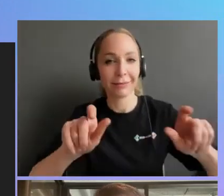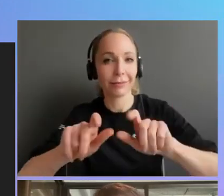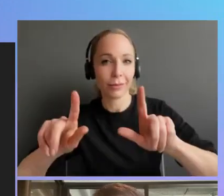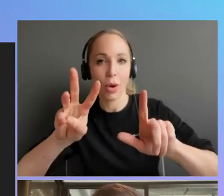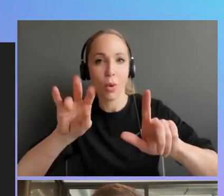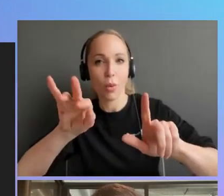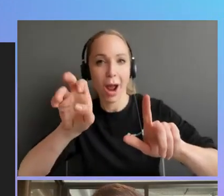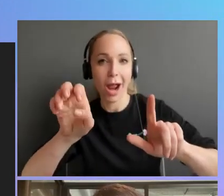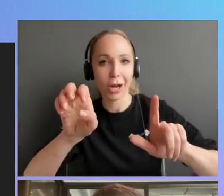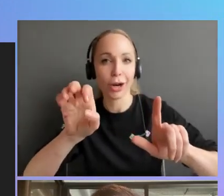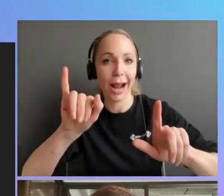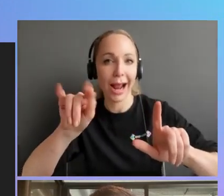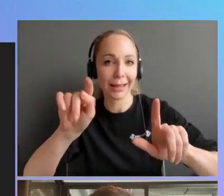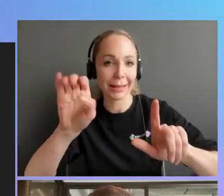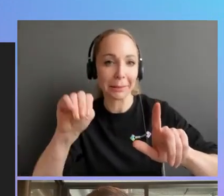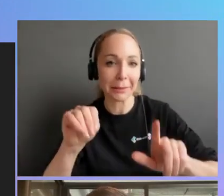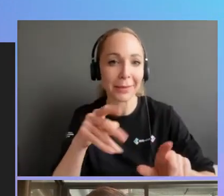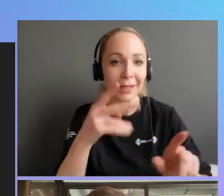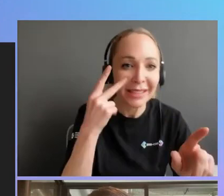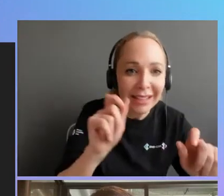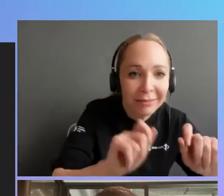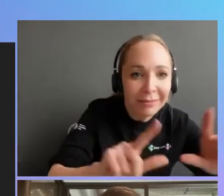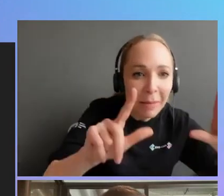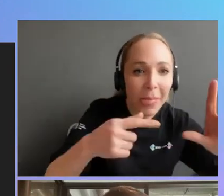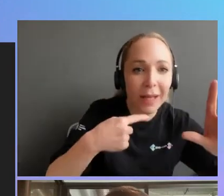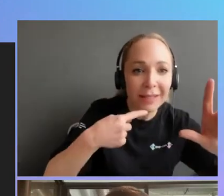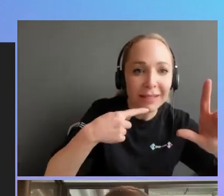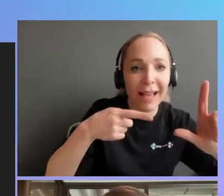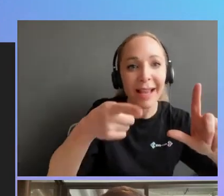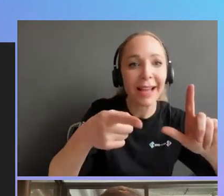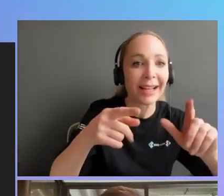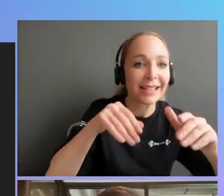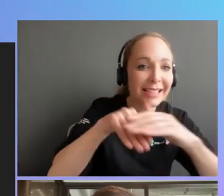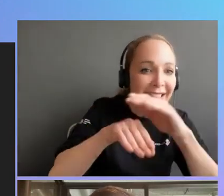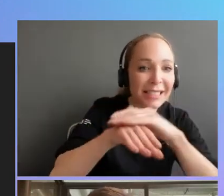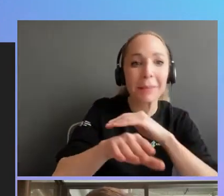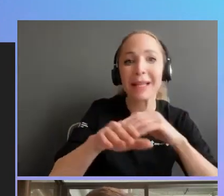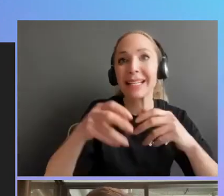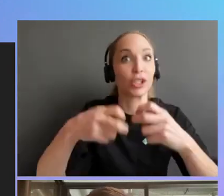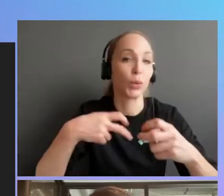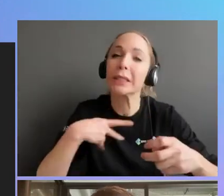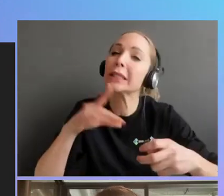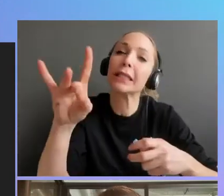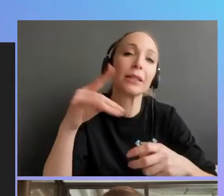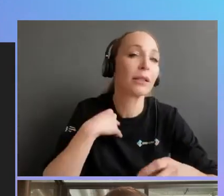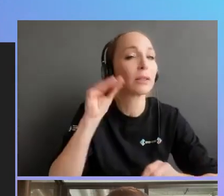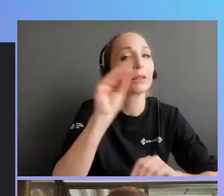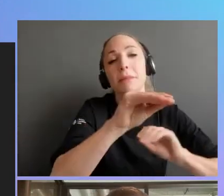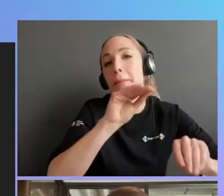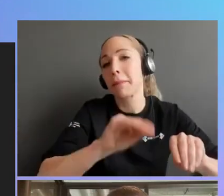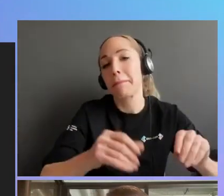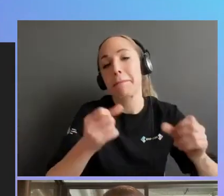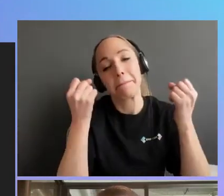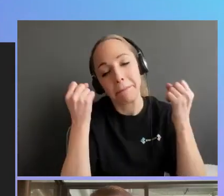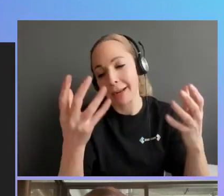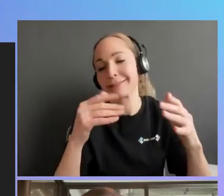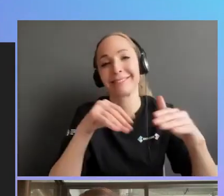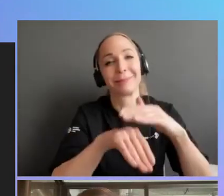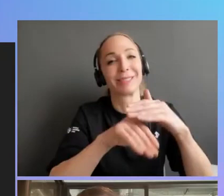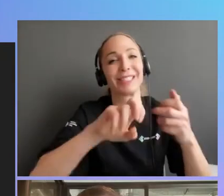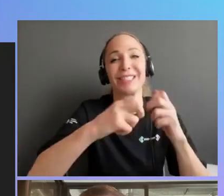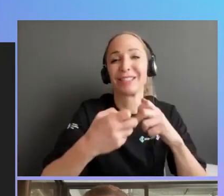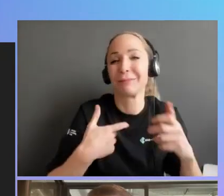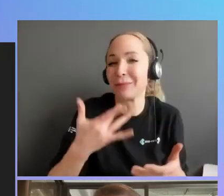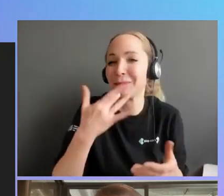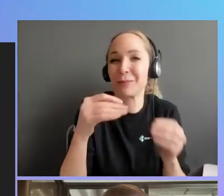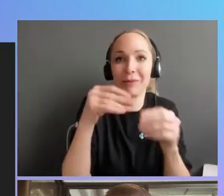with intentional accessibility issues. Yes, we have littered accessibility issues throughout this app to make our testing more fun today for demonstration purposes. Below that, we have